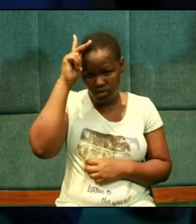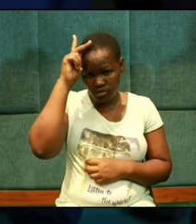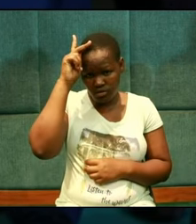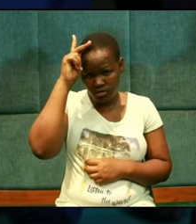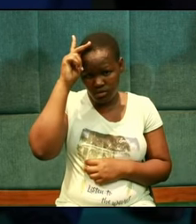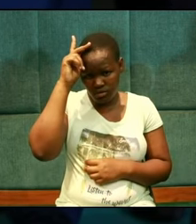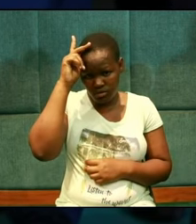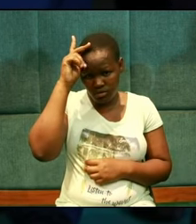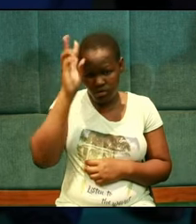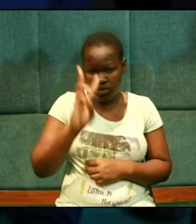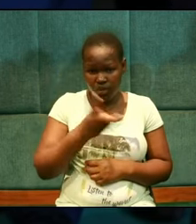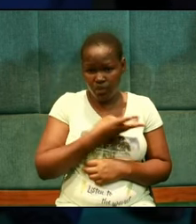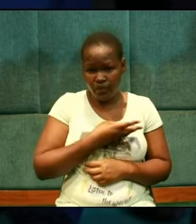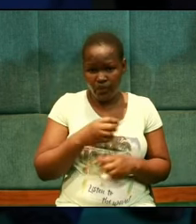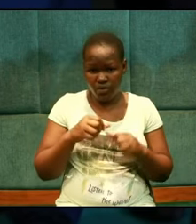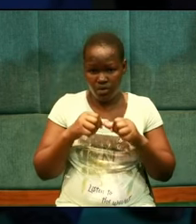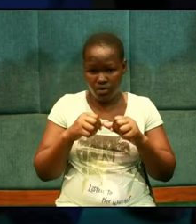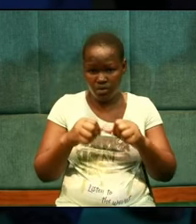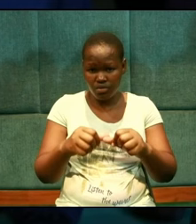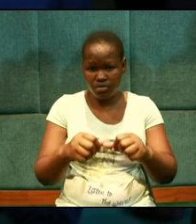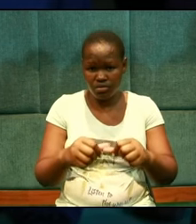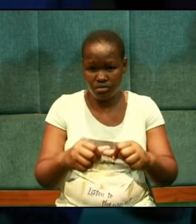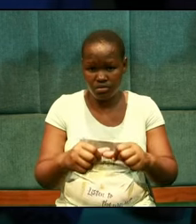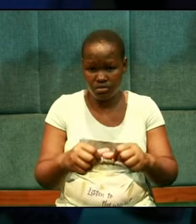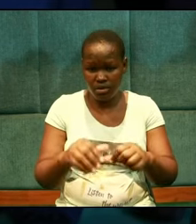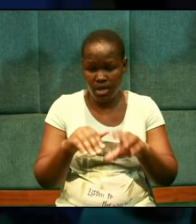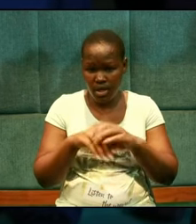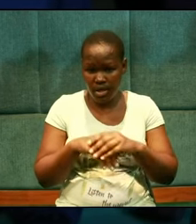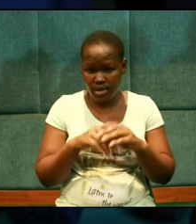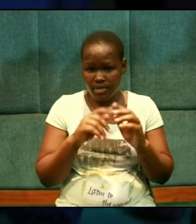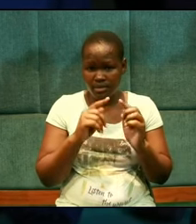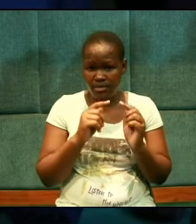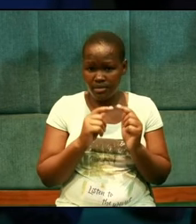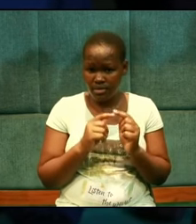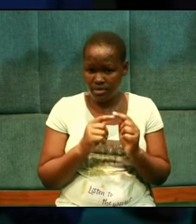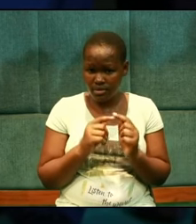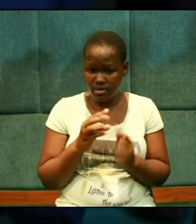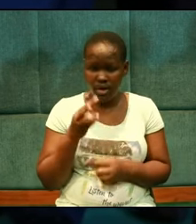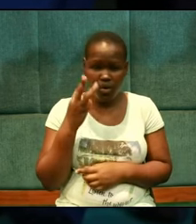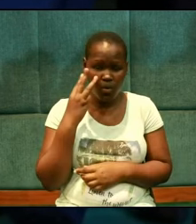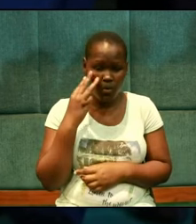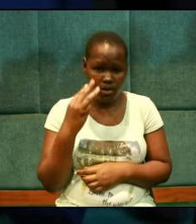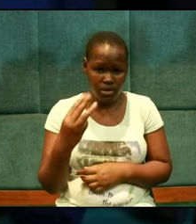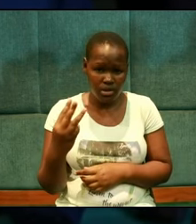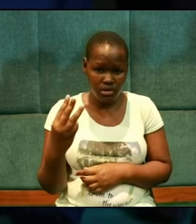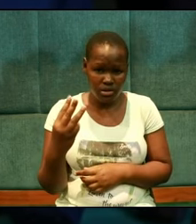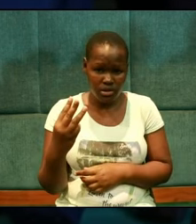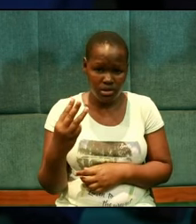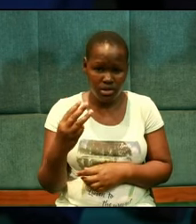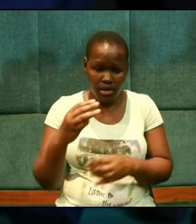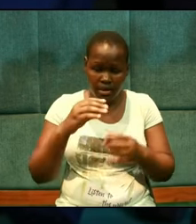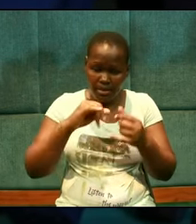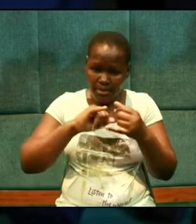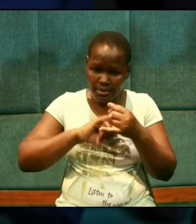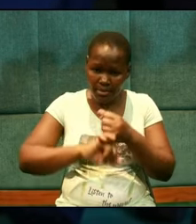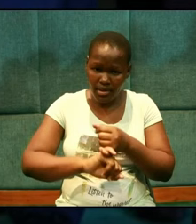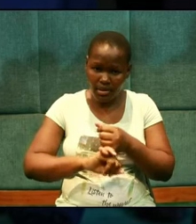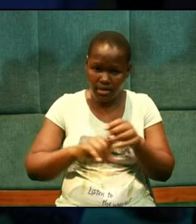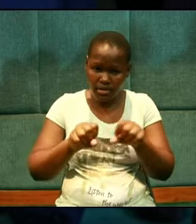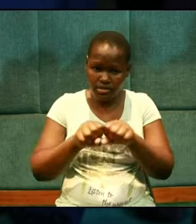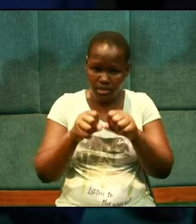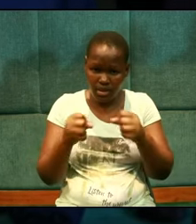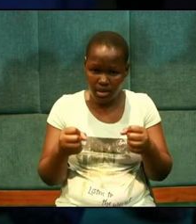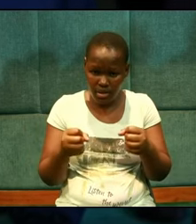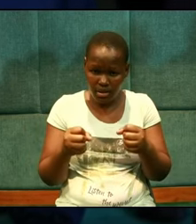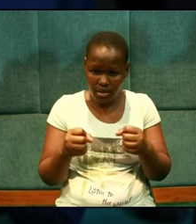we will still continue in pain and witnessing marriages breaking and